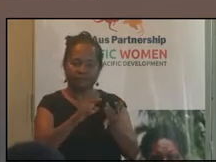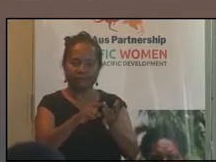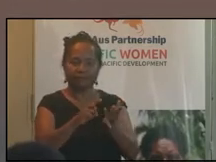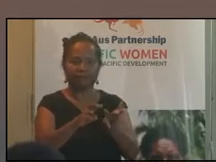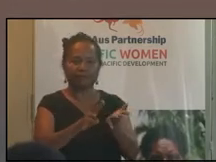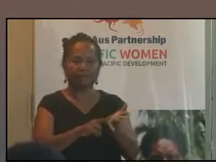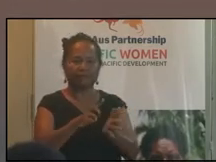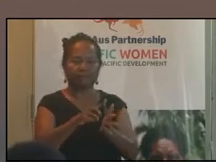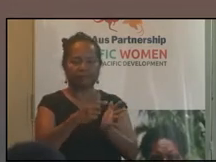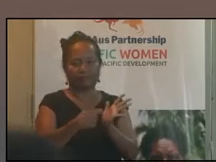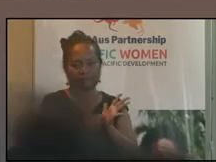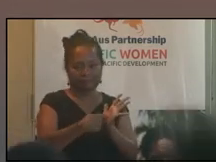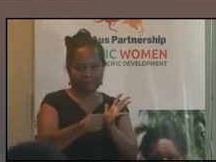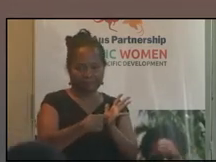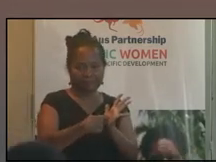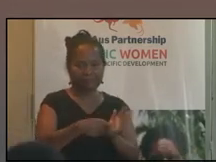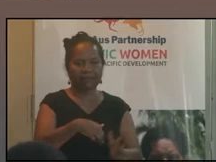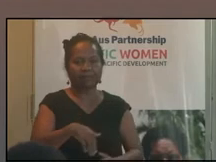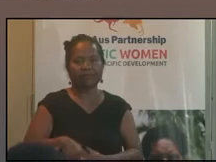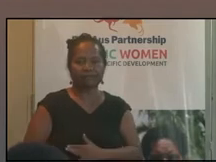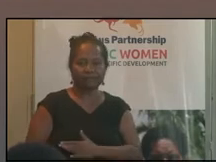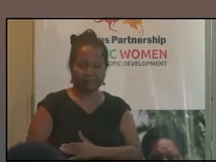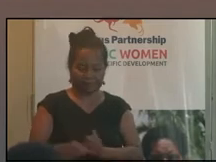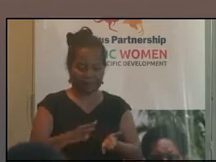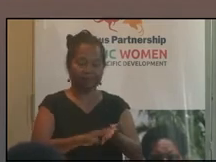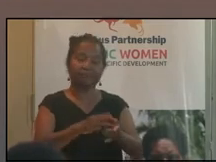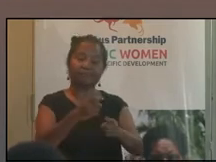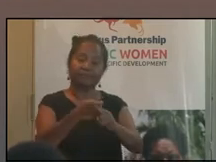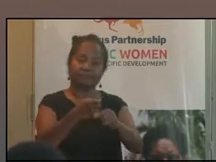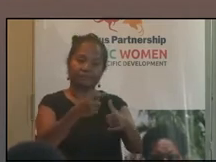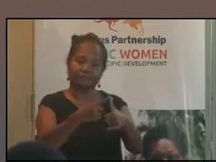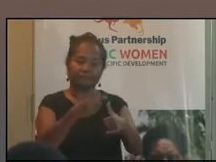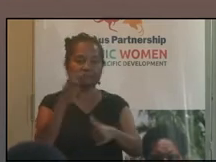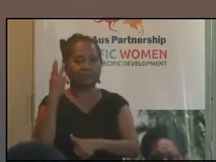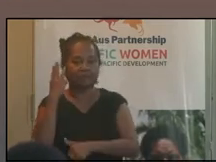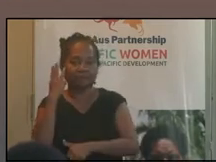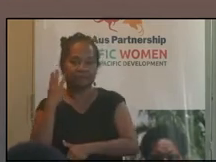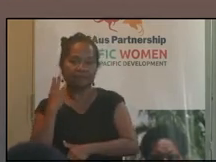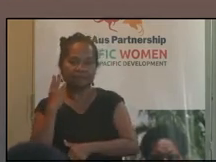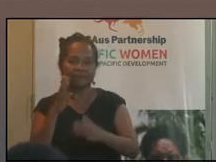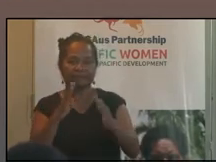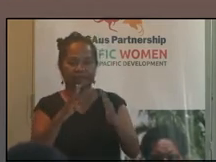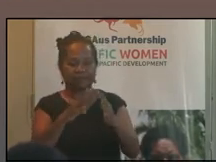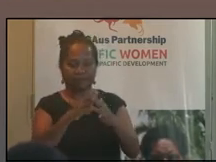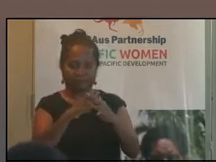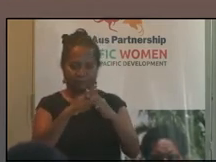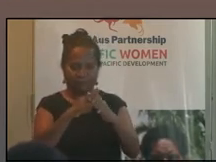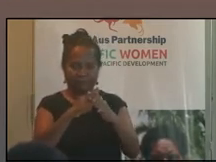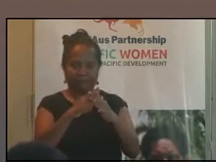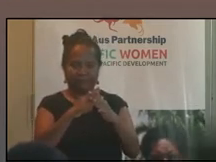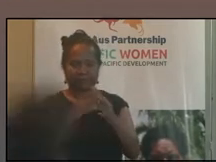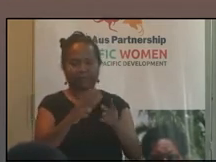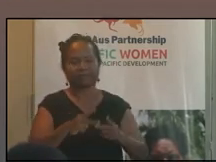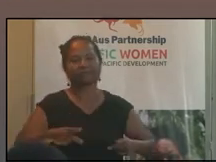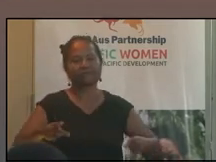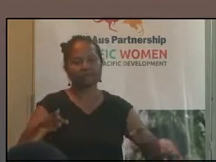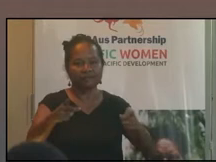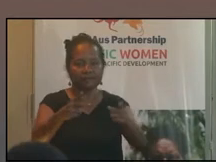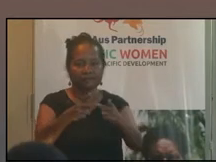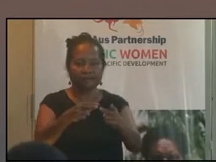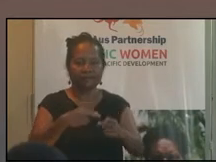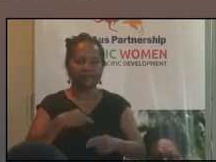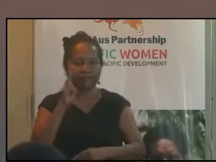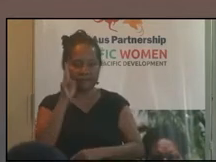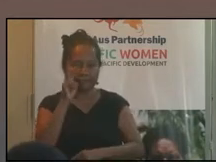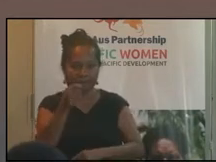I'm a member of the Motu Koita Assembly, representing women in the West constituency, whereas I look after